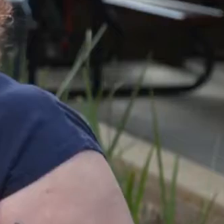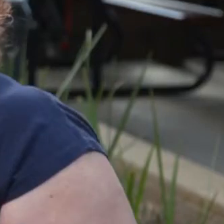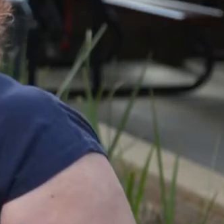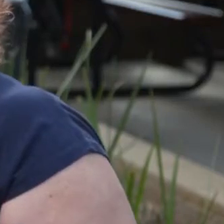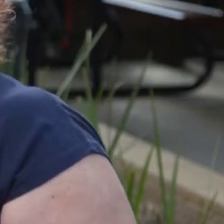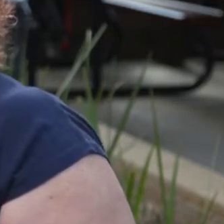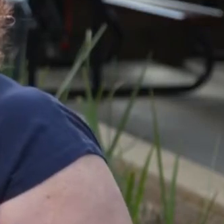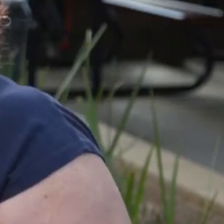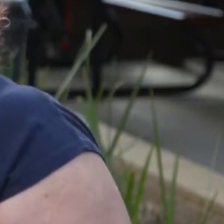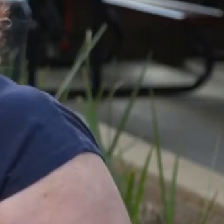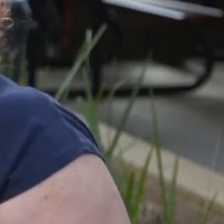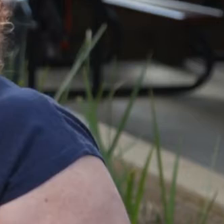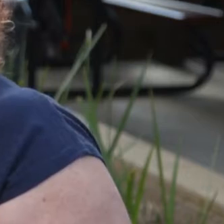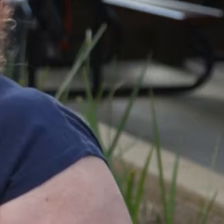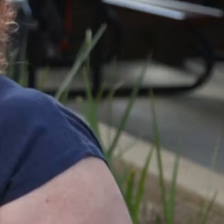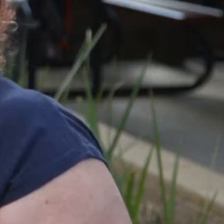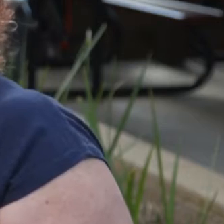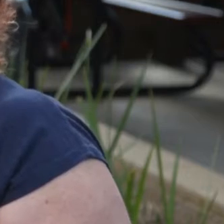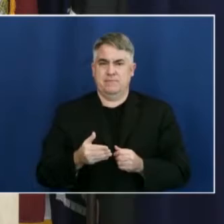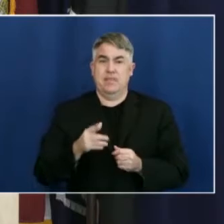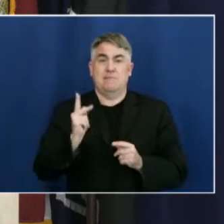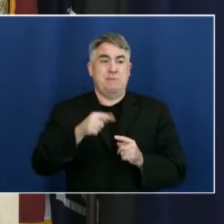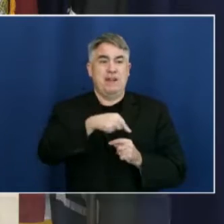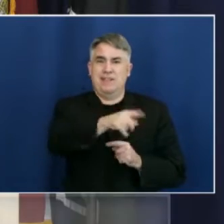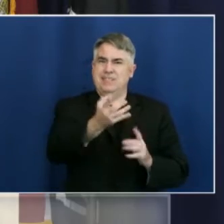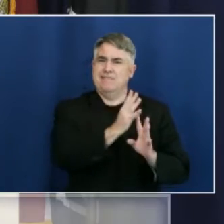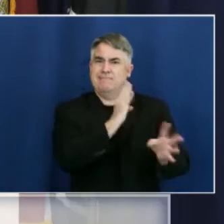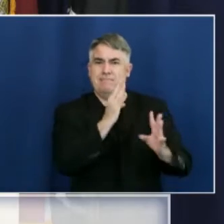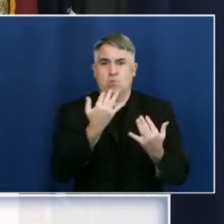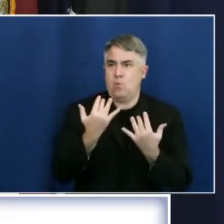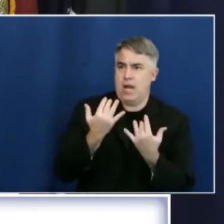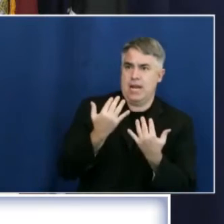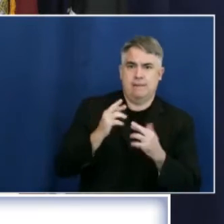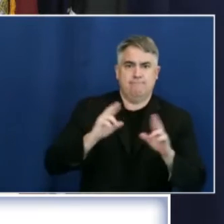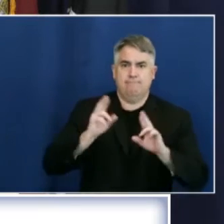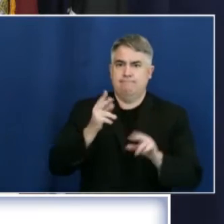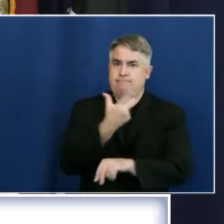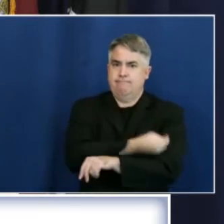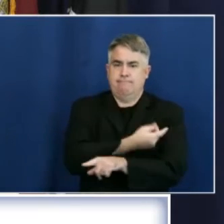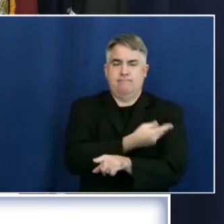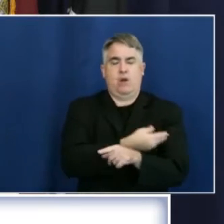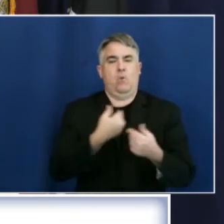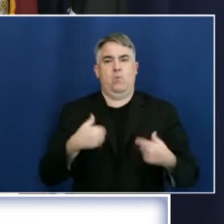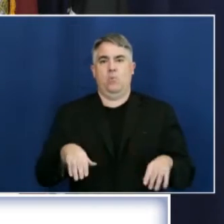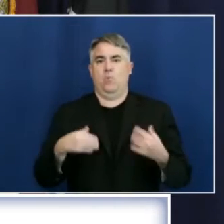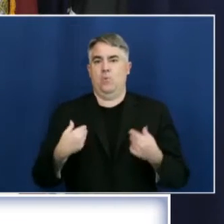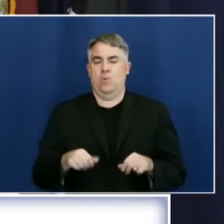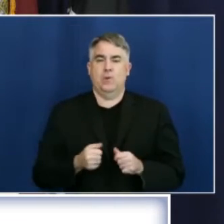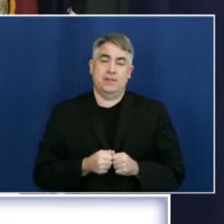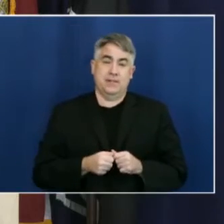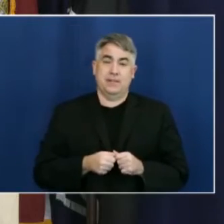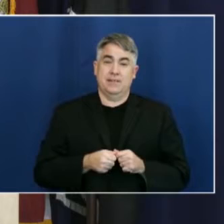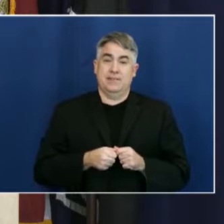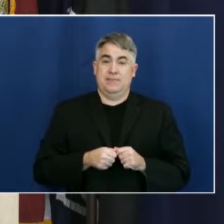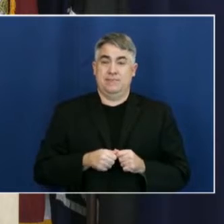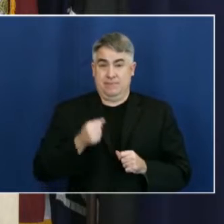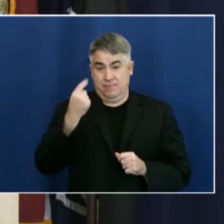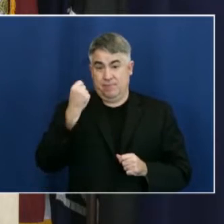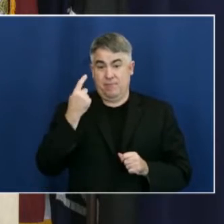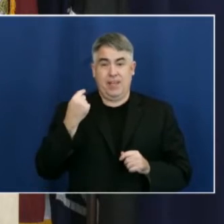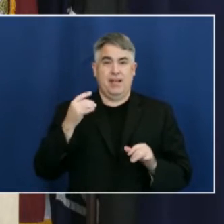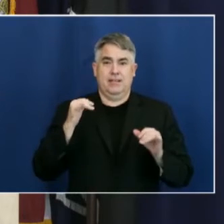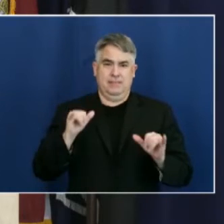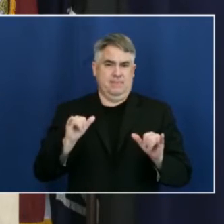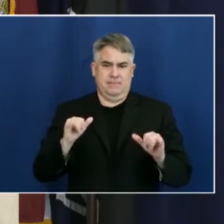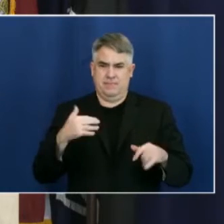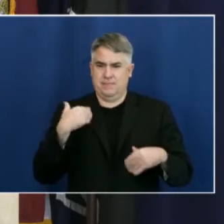that we've made the mistakes so other schools don't have to. Right now, the limiting factor continues to remain supply of vaccines. At the weekly